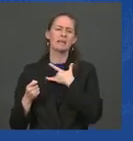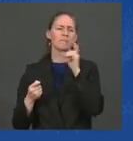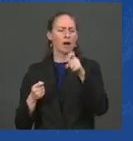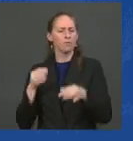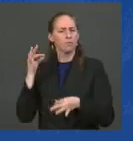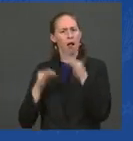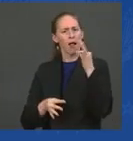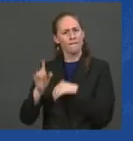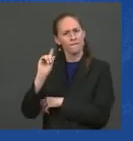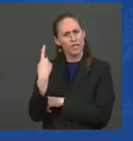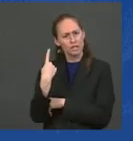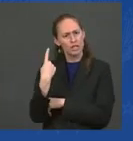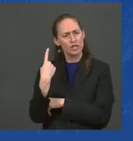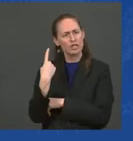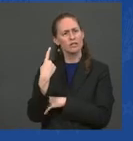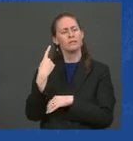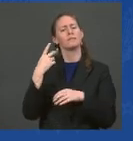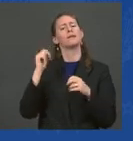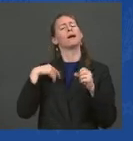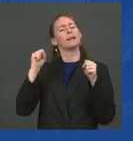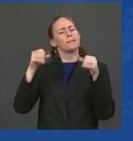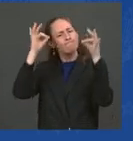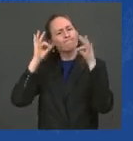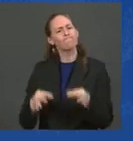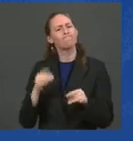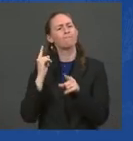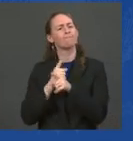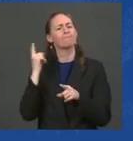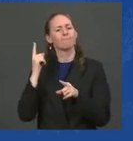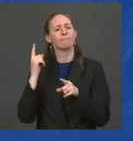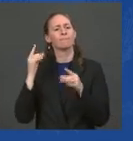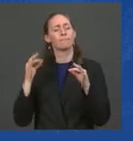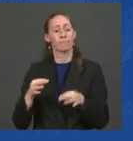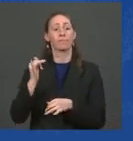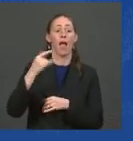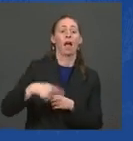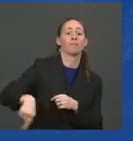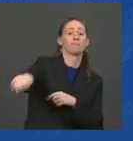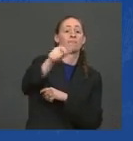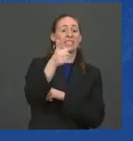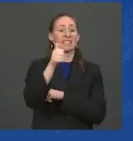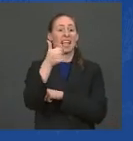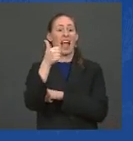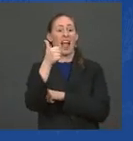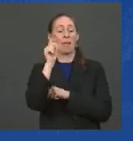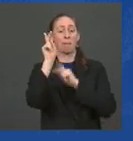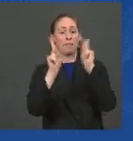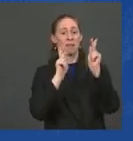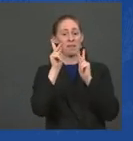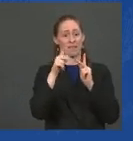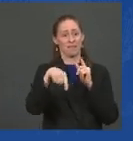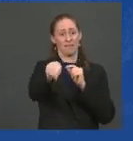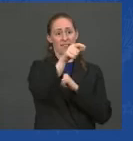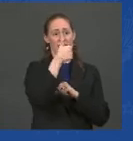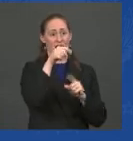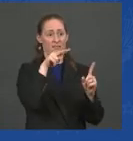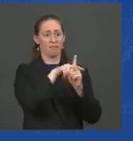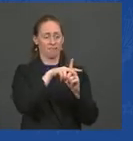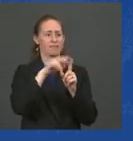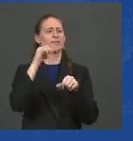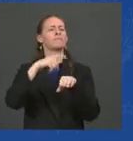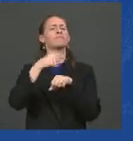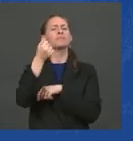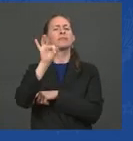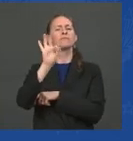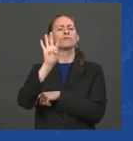Nuremberg. 10 of the defendants on October 16th, 1946, senior Nazi leaders, would